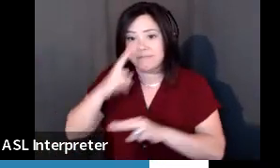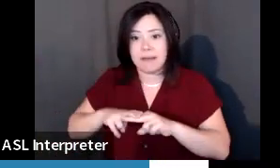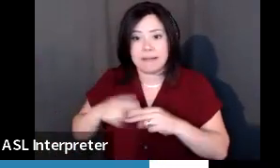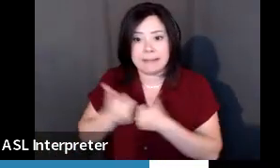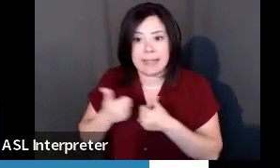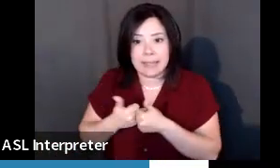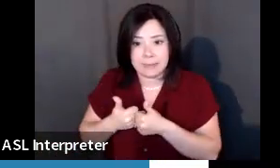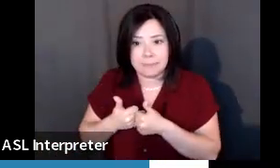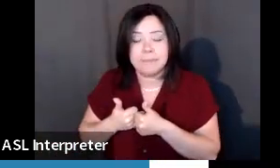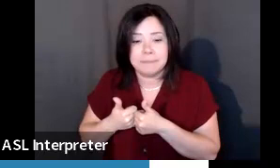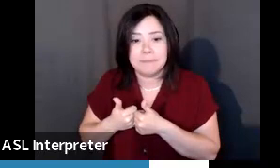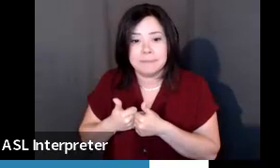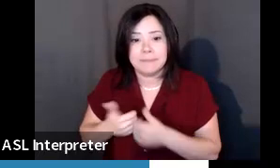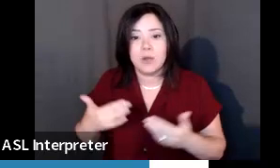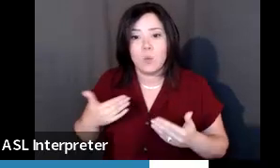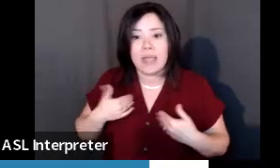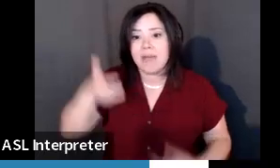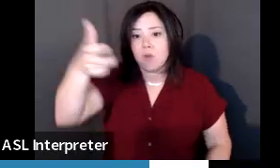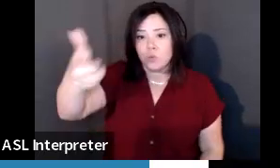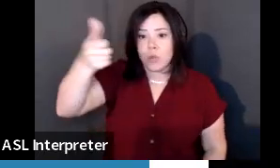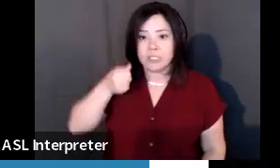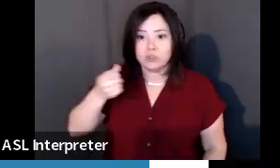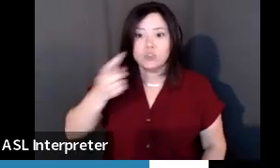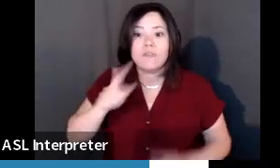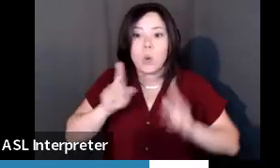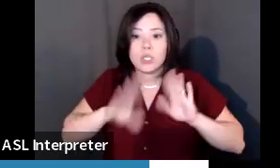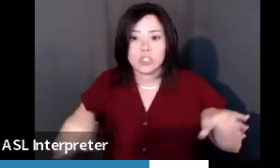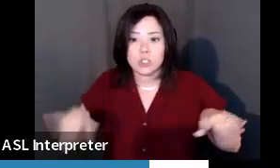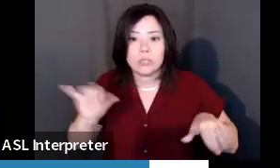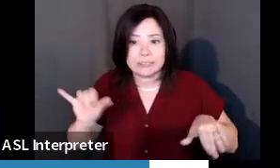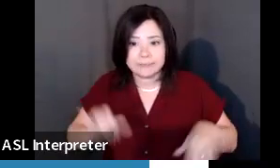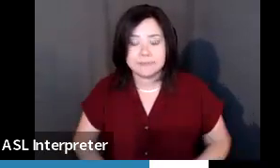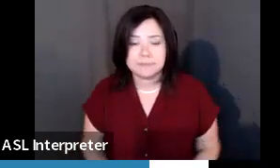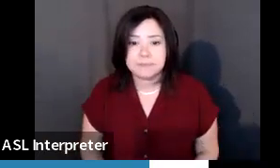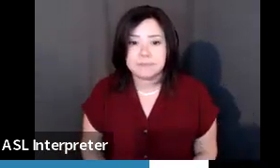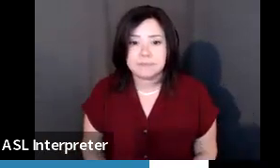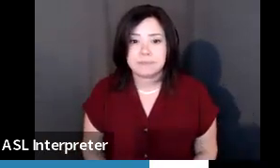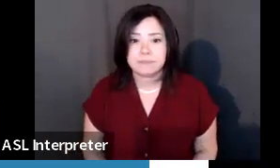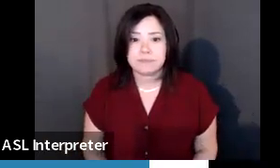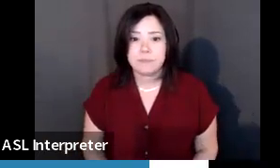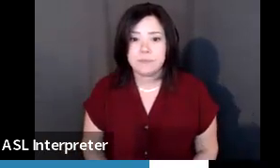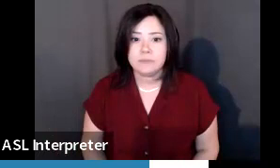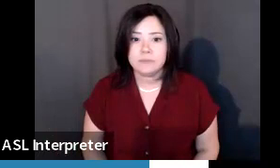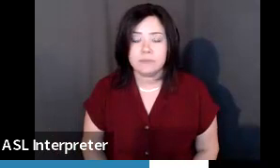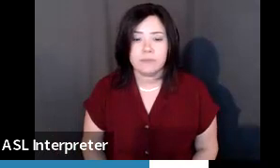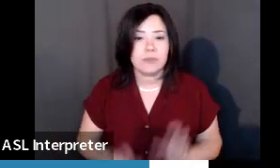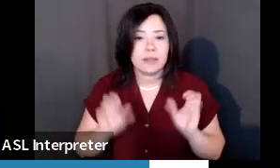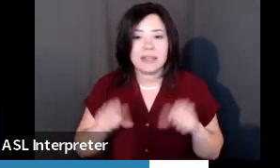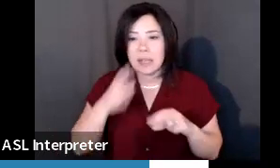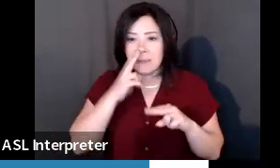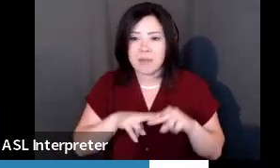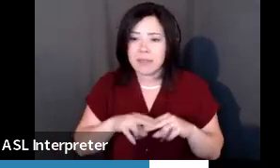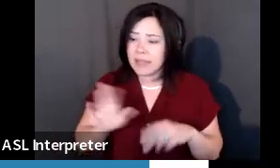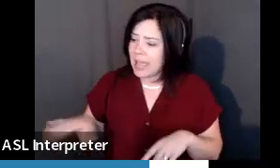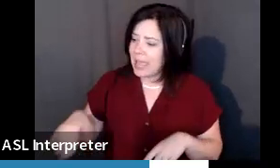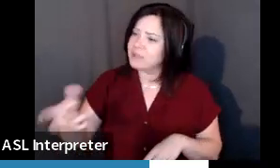game out of it. We do also have reacher grabbers for children in our inventory. And it can just be fun, like, hey,